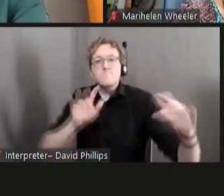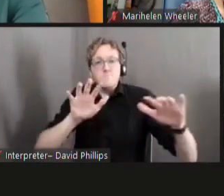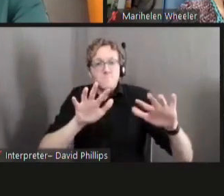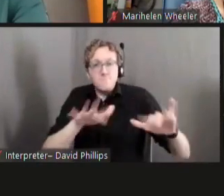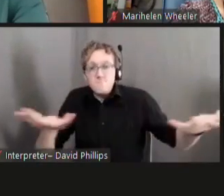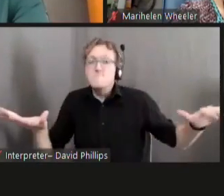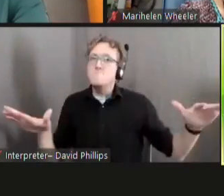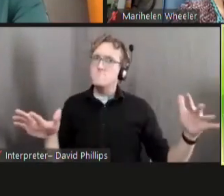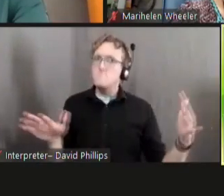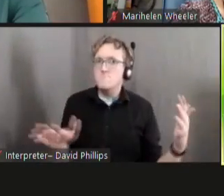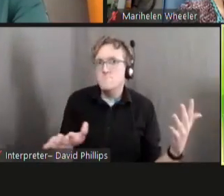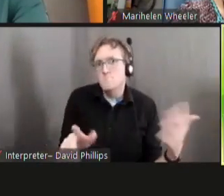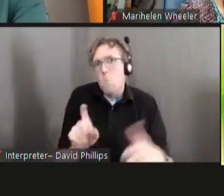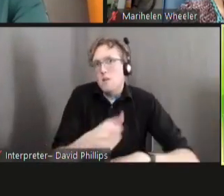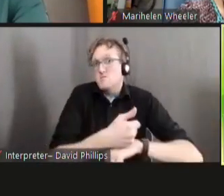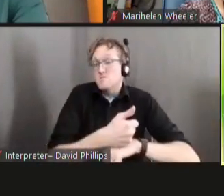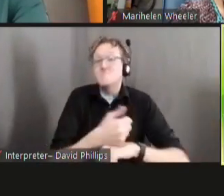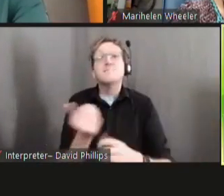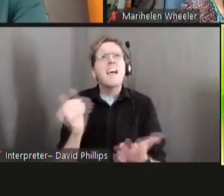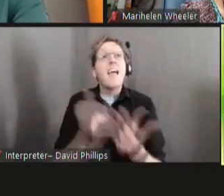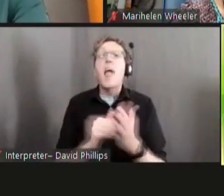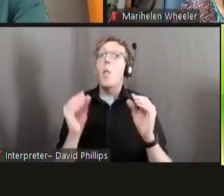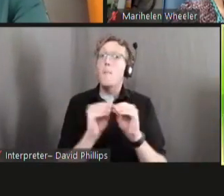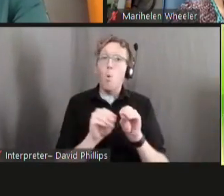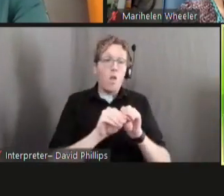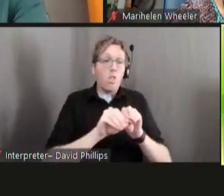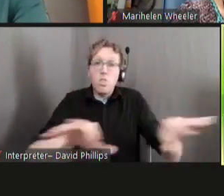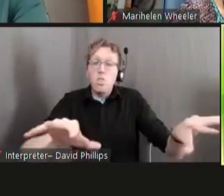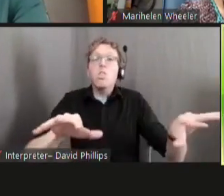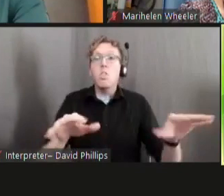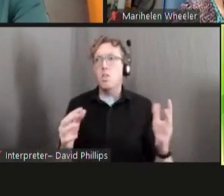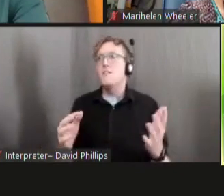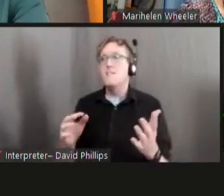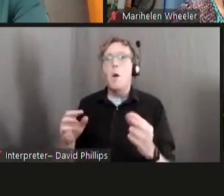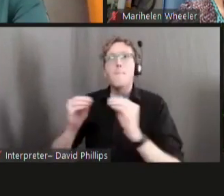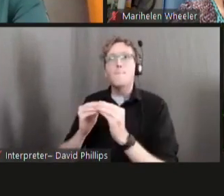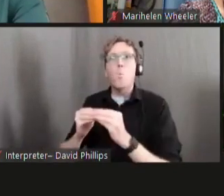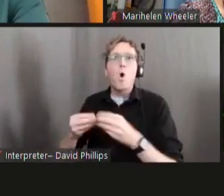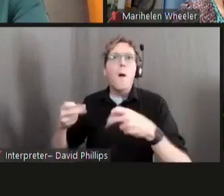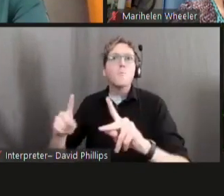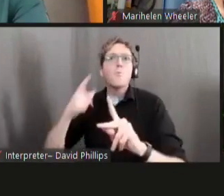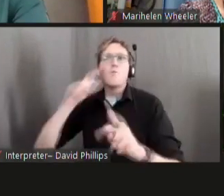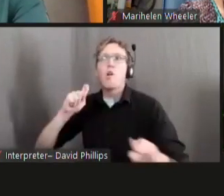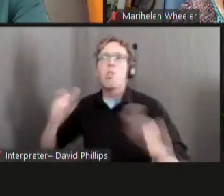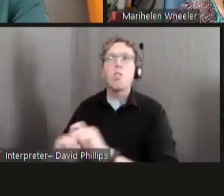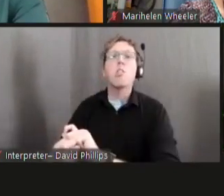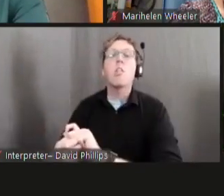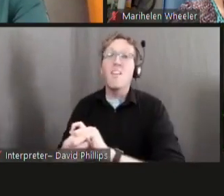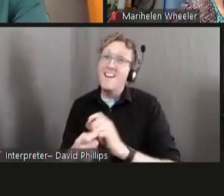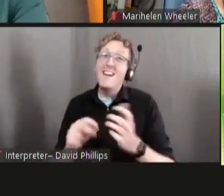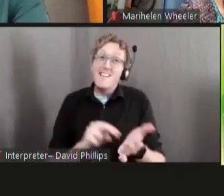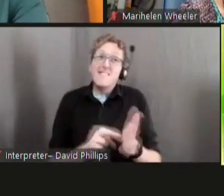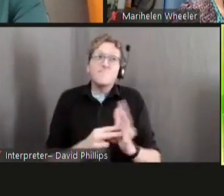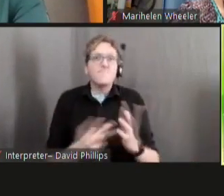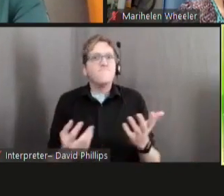place. I say it again, the more the virus circulates, the more it accumulates mutations, the more likely becomes that we will have even a